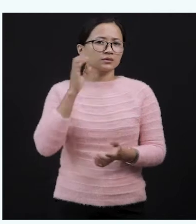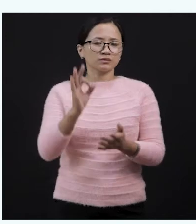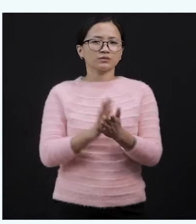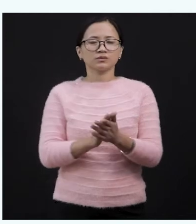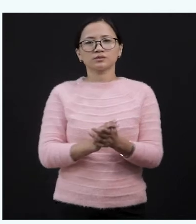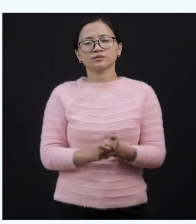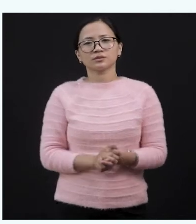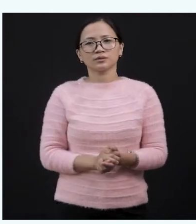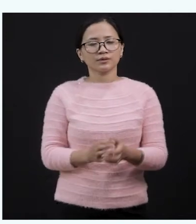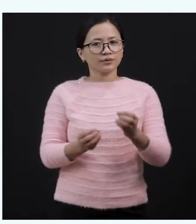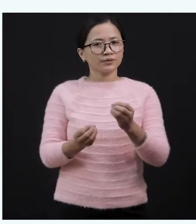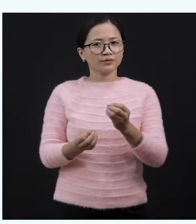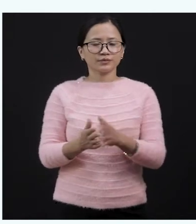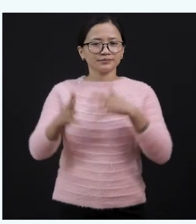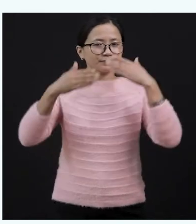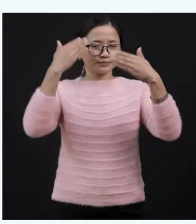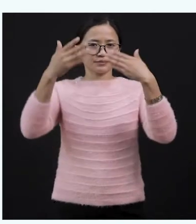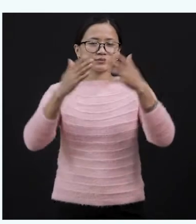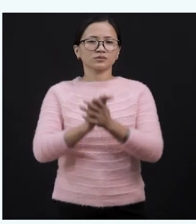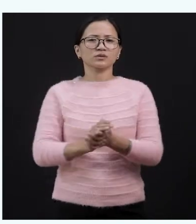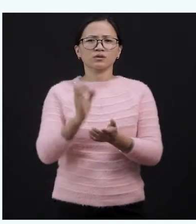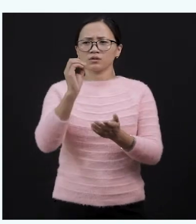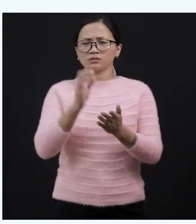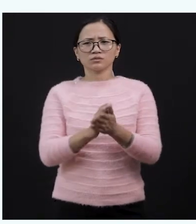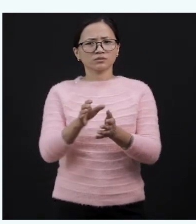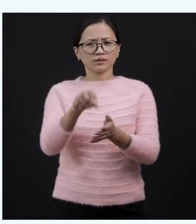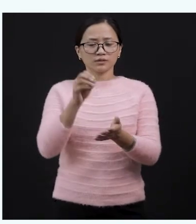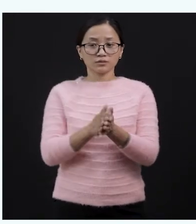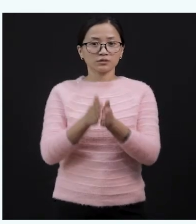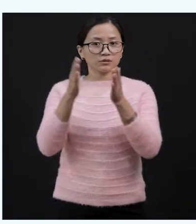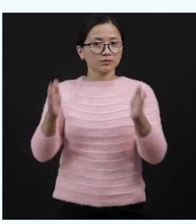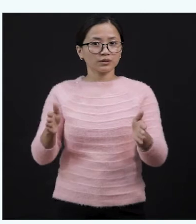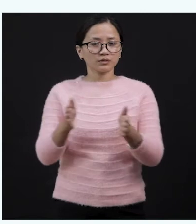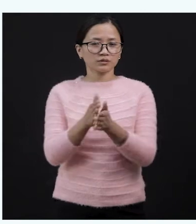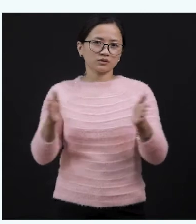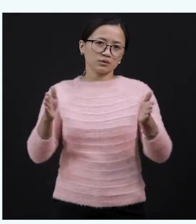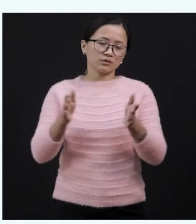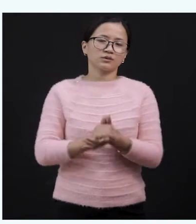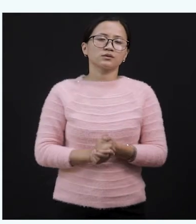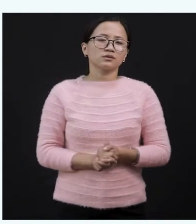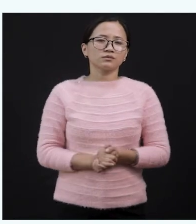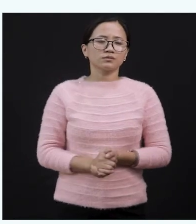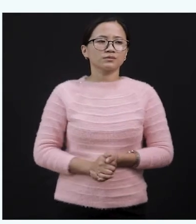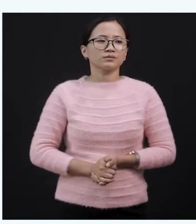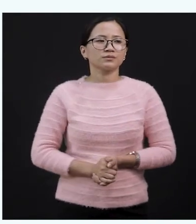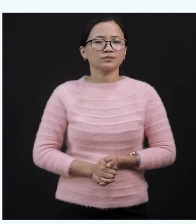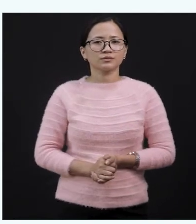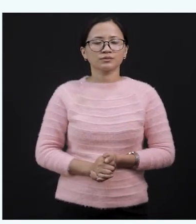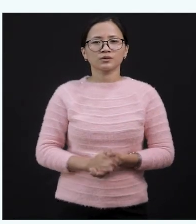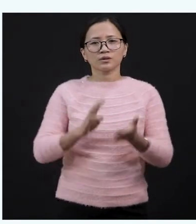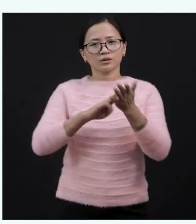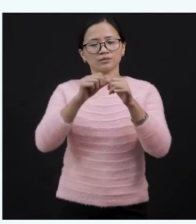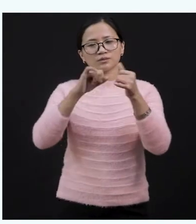important property of air, apart from occupying space, apart from their